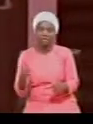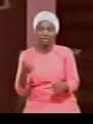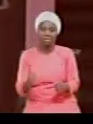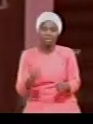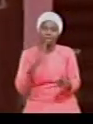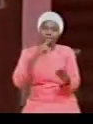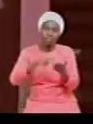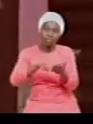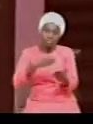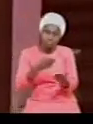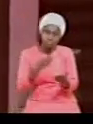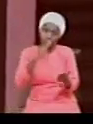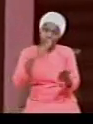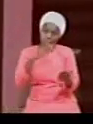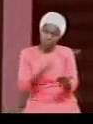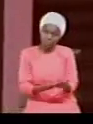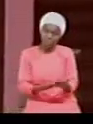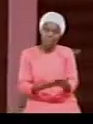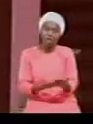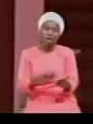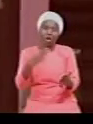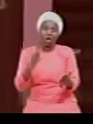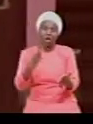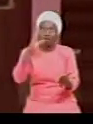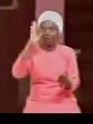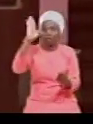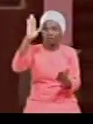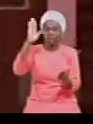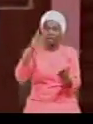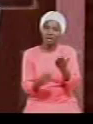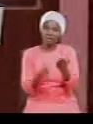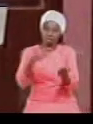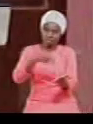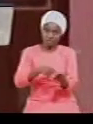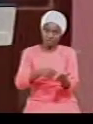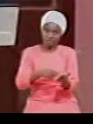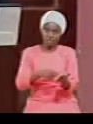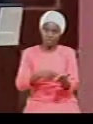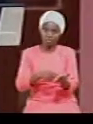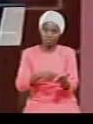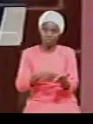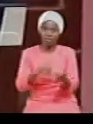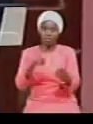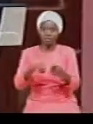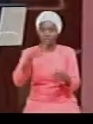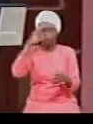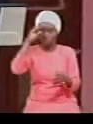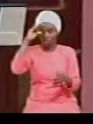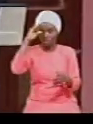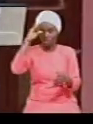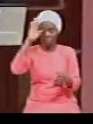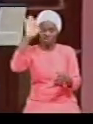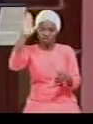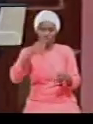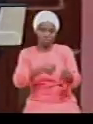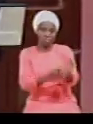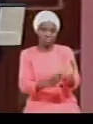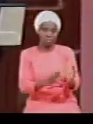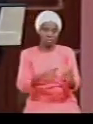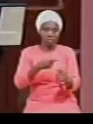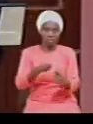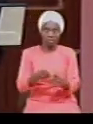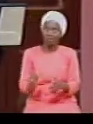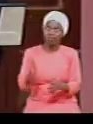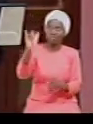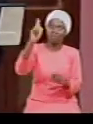proofs of his resurrection to his own disciples, he was taken to heaven. He ascended to heaven. And